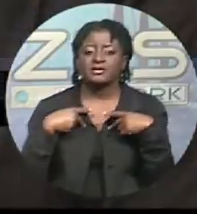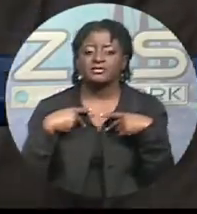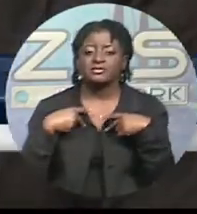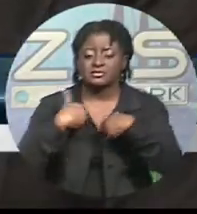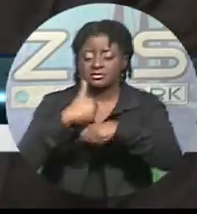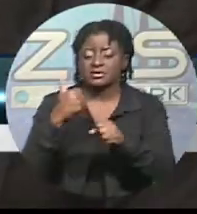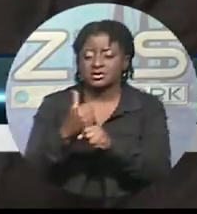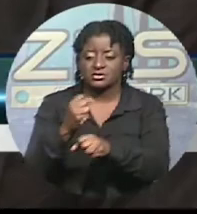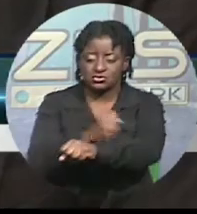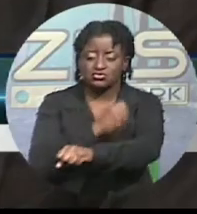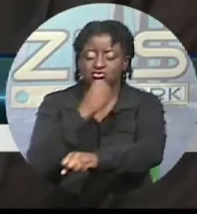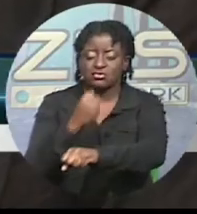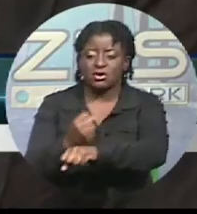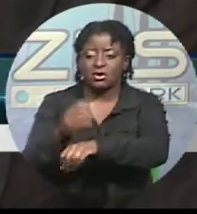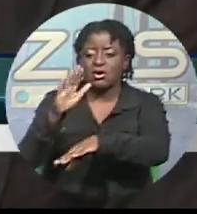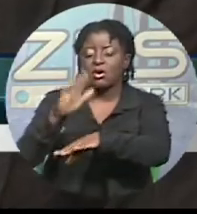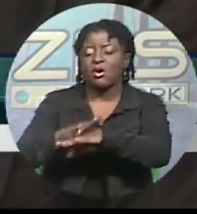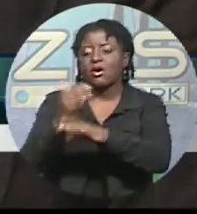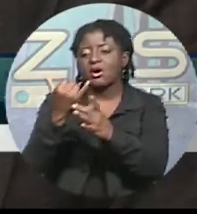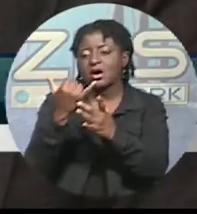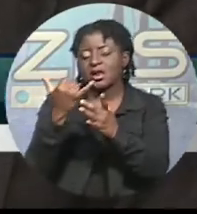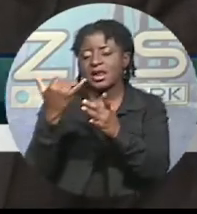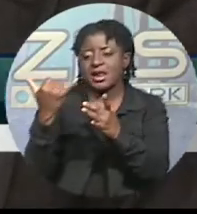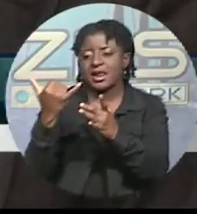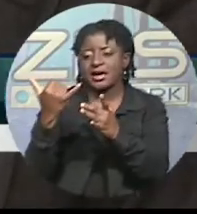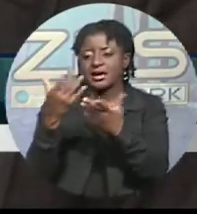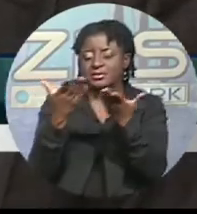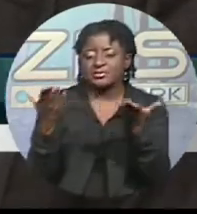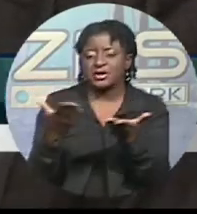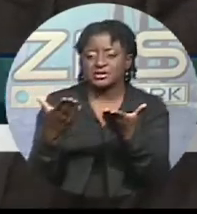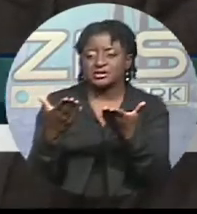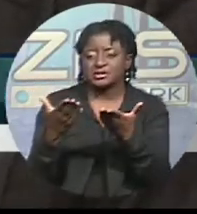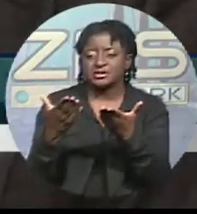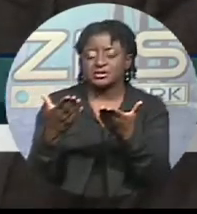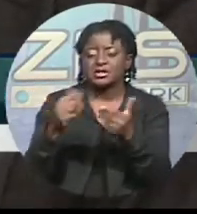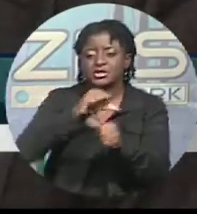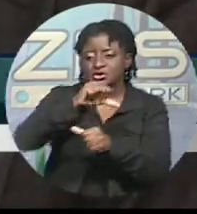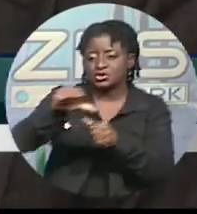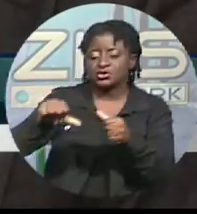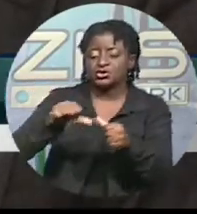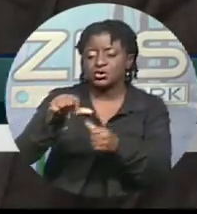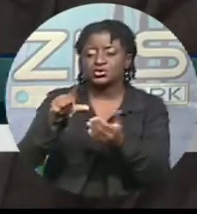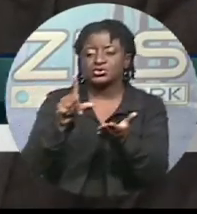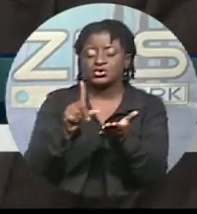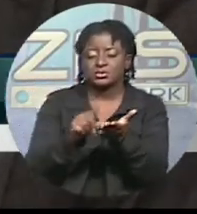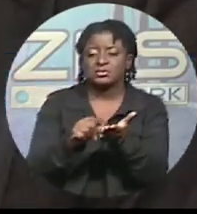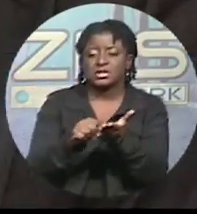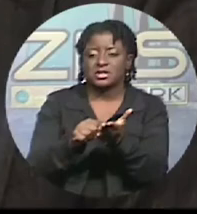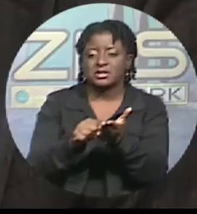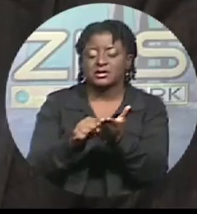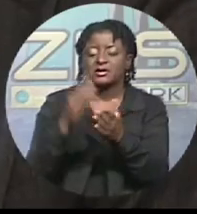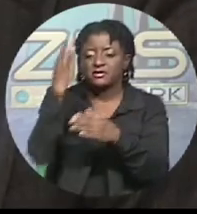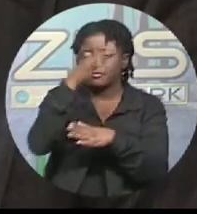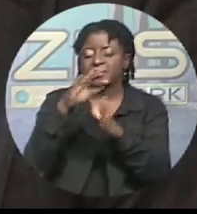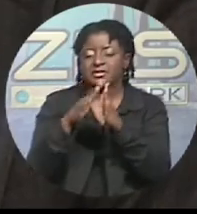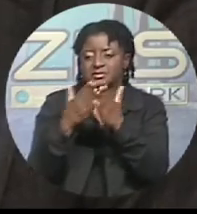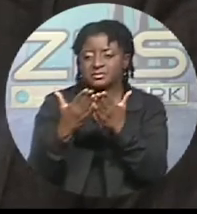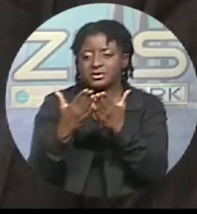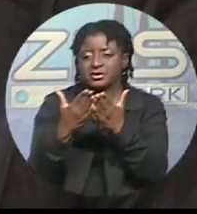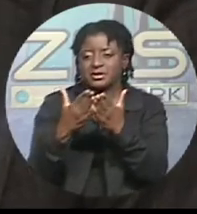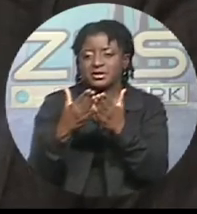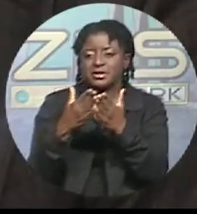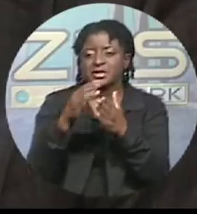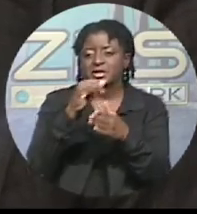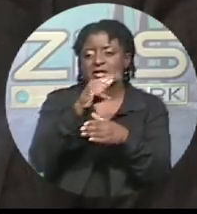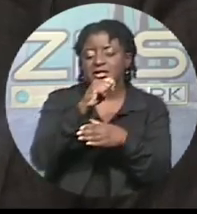presence through social media, and that's via Facebook, Instagram, and Twitter. And we found it very important to establish this presence because a lot of the artists that are